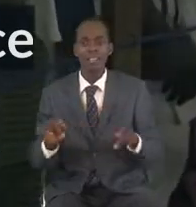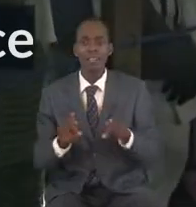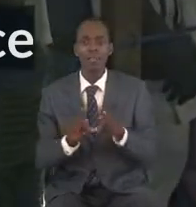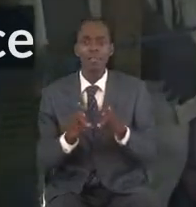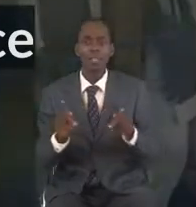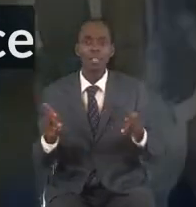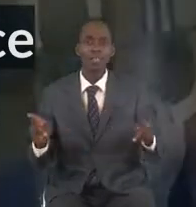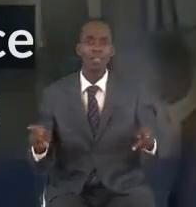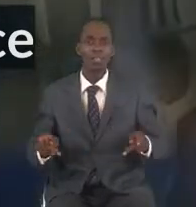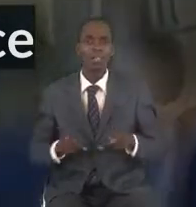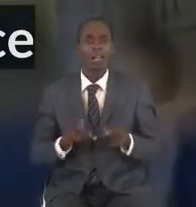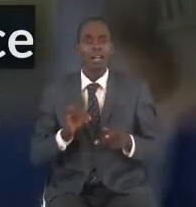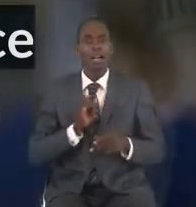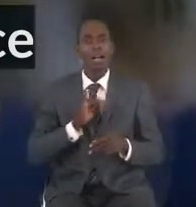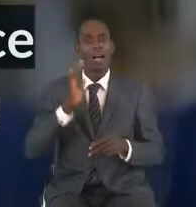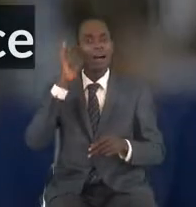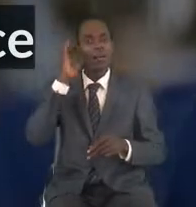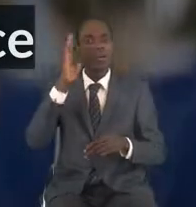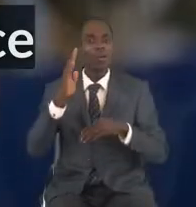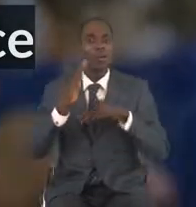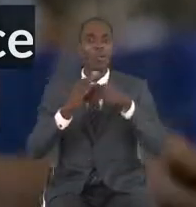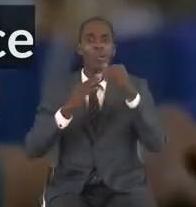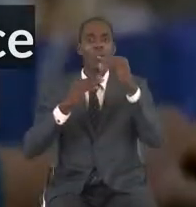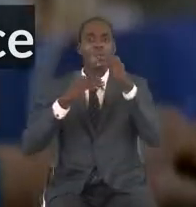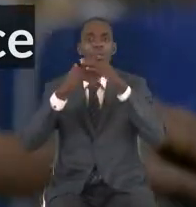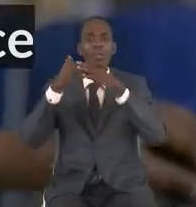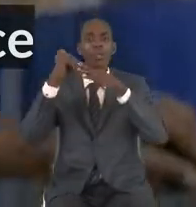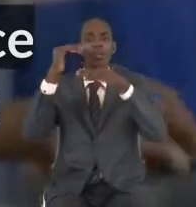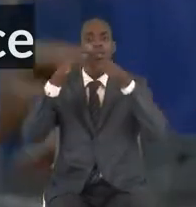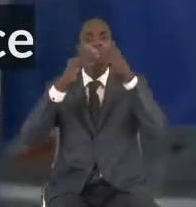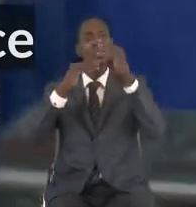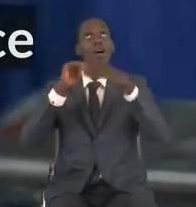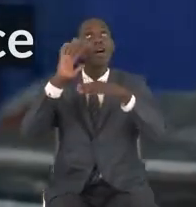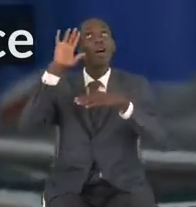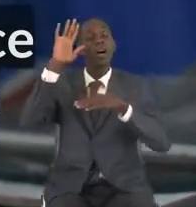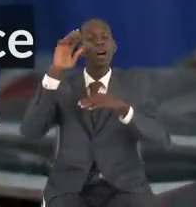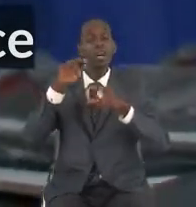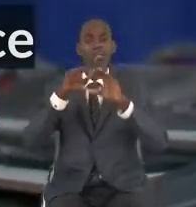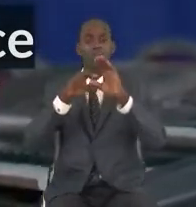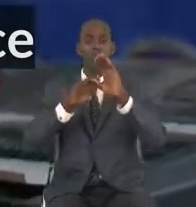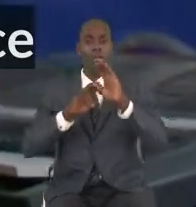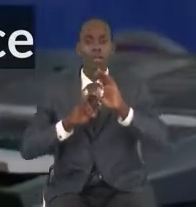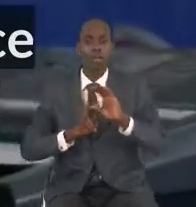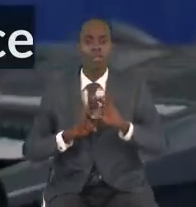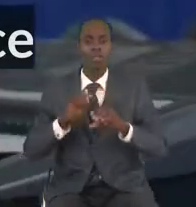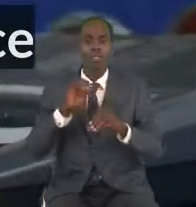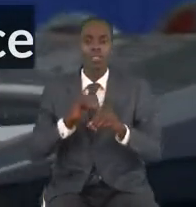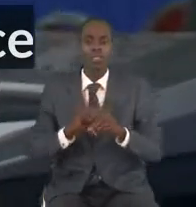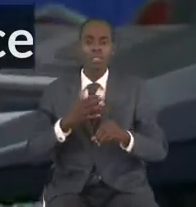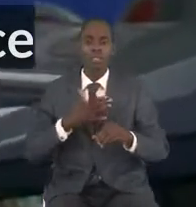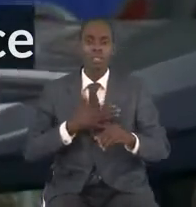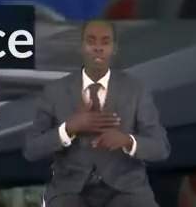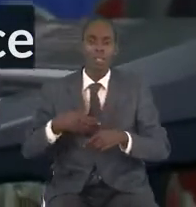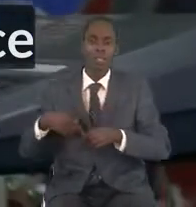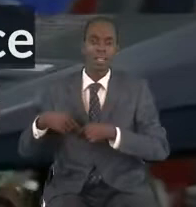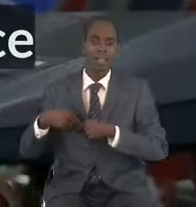dwelling place. I will build your throne in